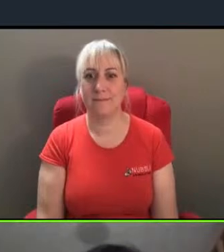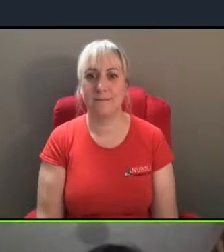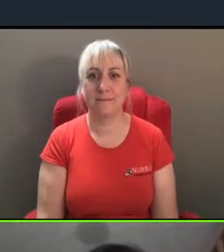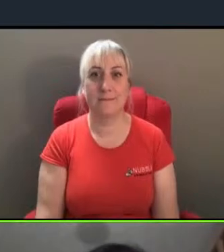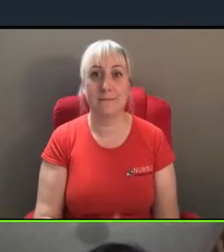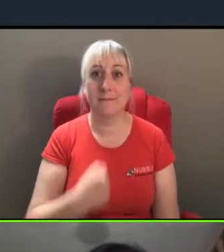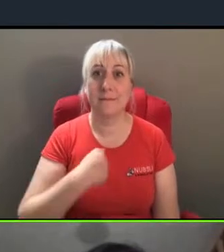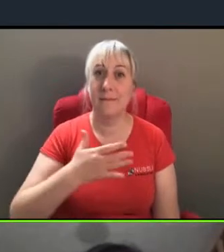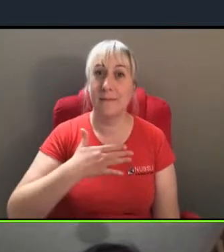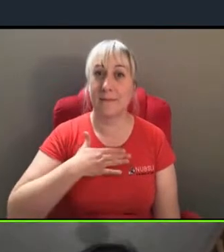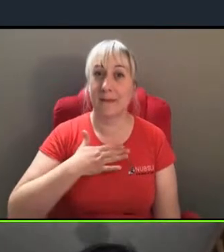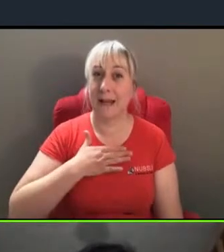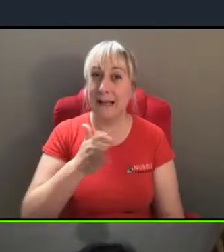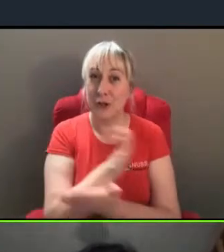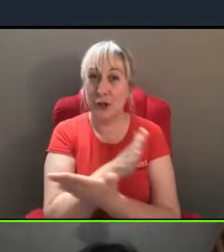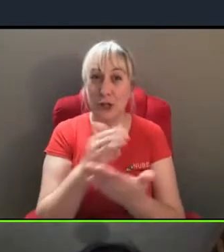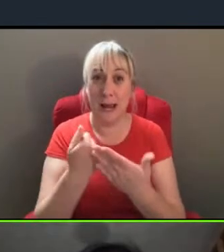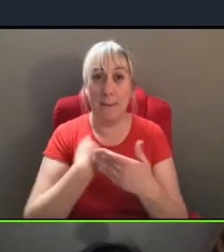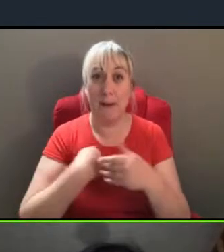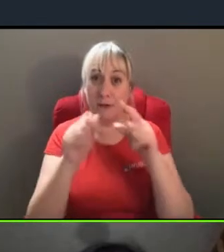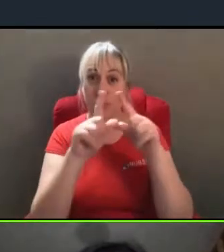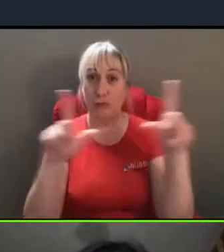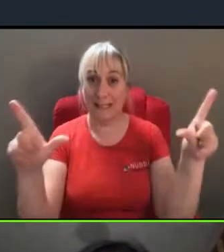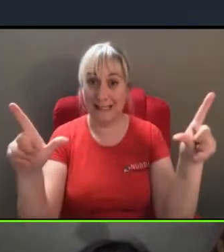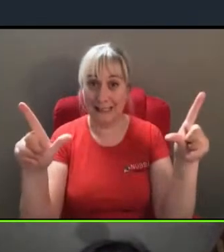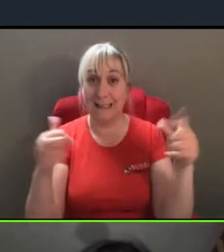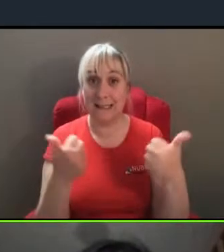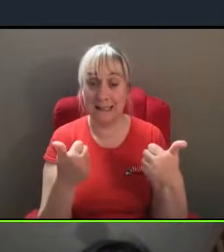just share my screen if that's okay?